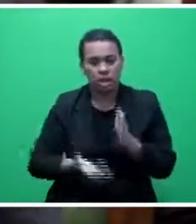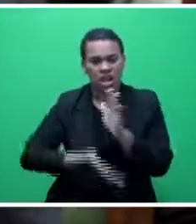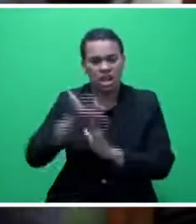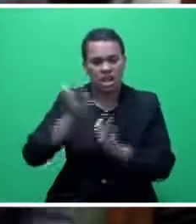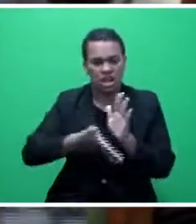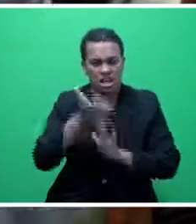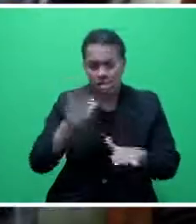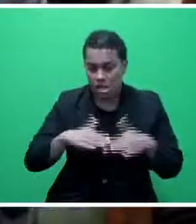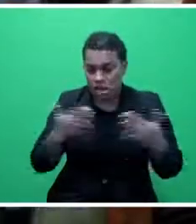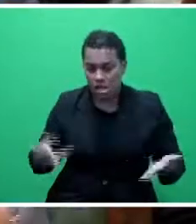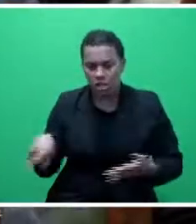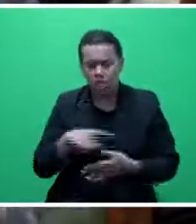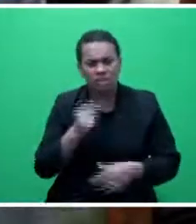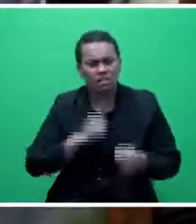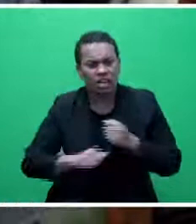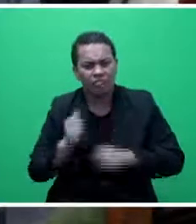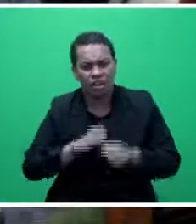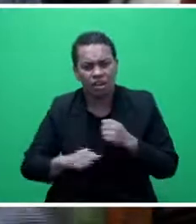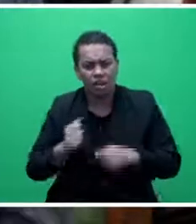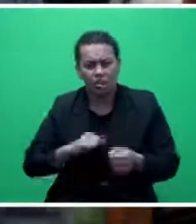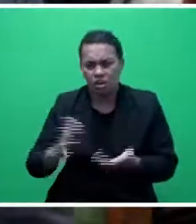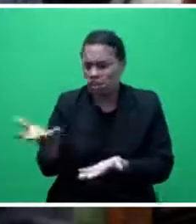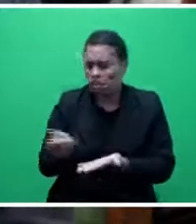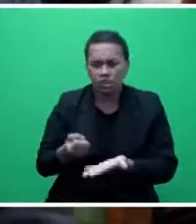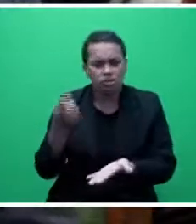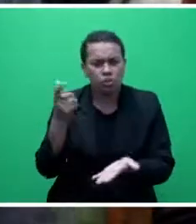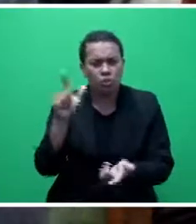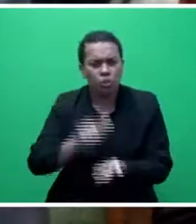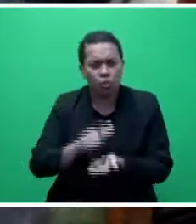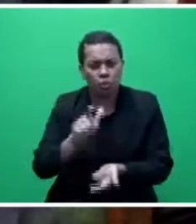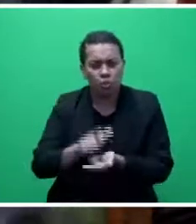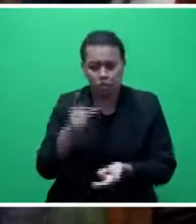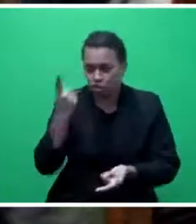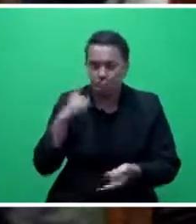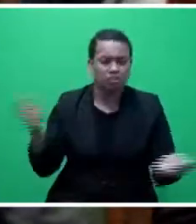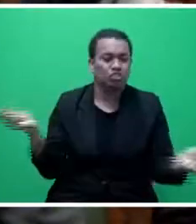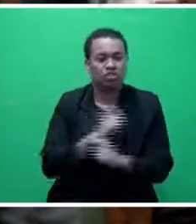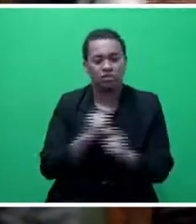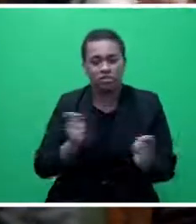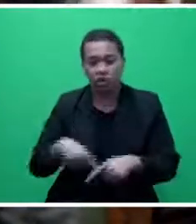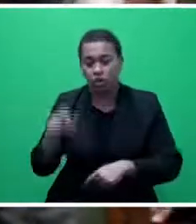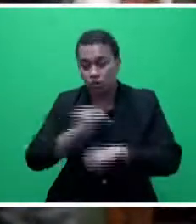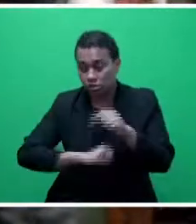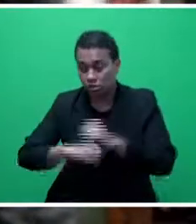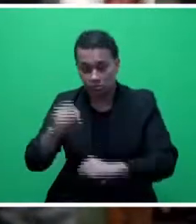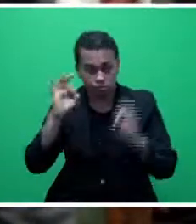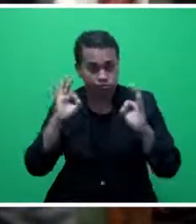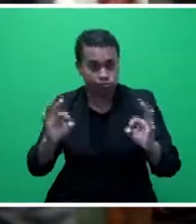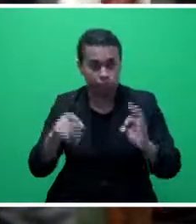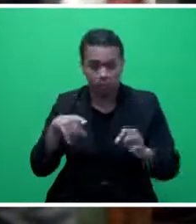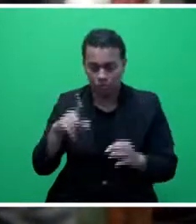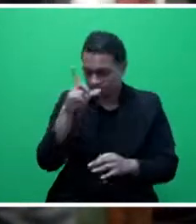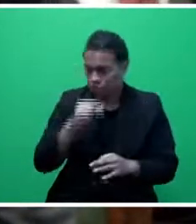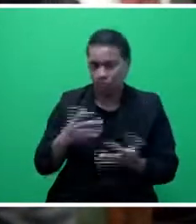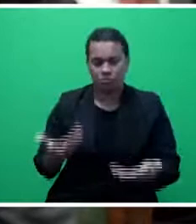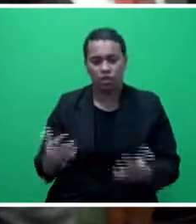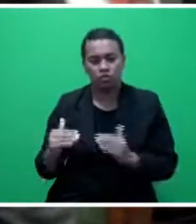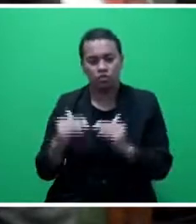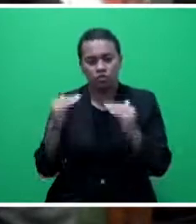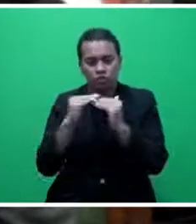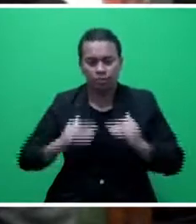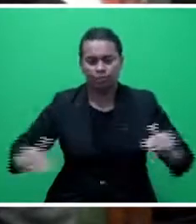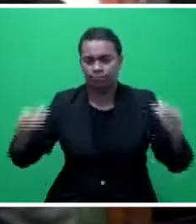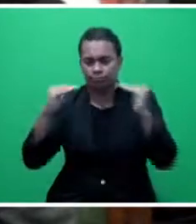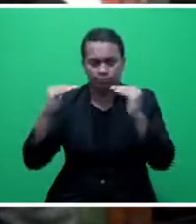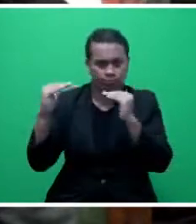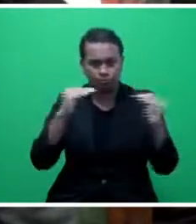salaries. Just the entire restructure, modernizing it, mechanizing it, Mr. Speaker, sir. The other last few points I want to make was, a lot was talked about